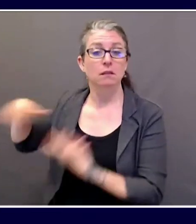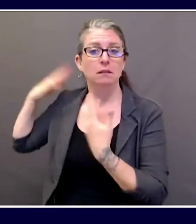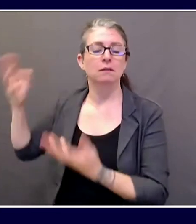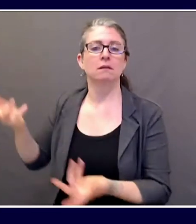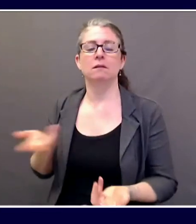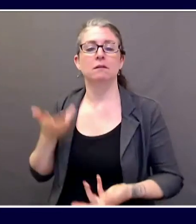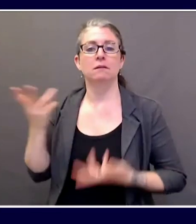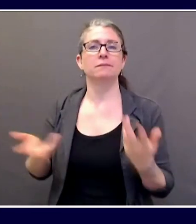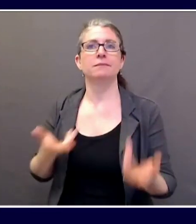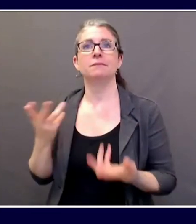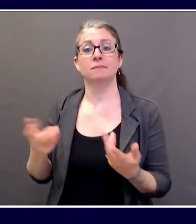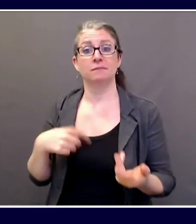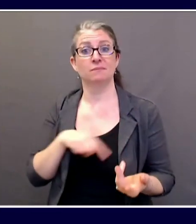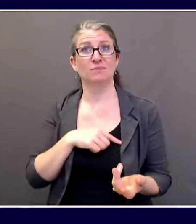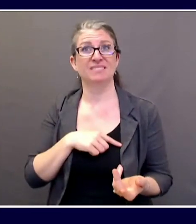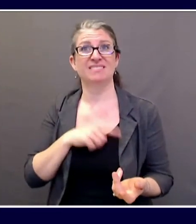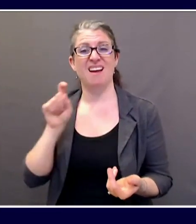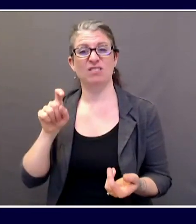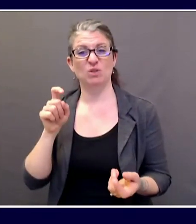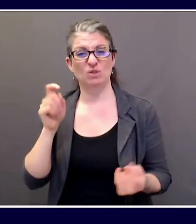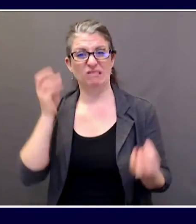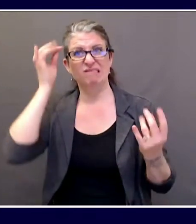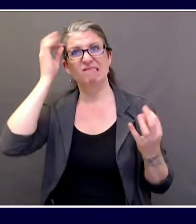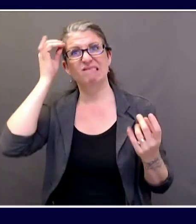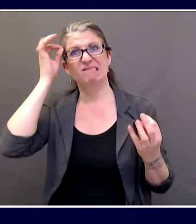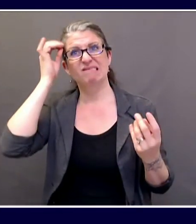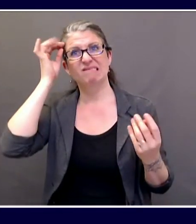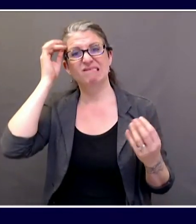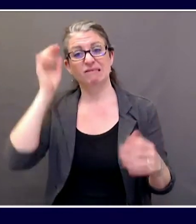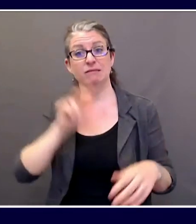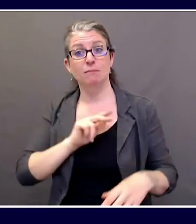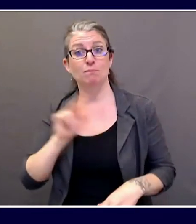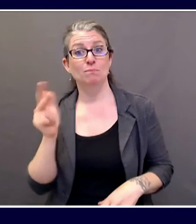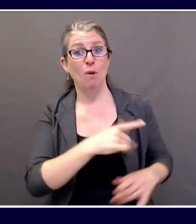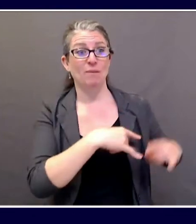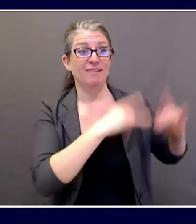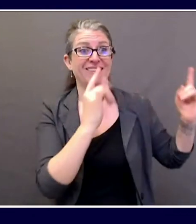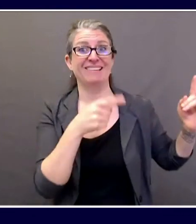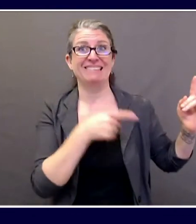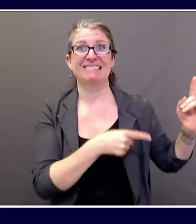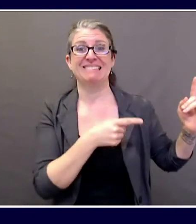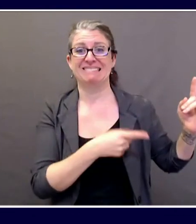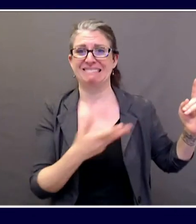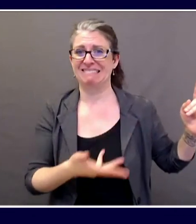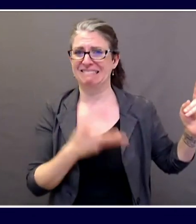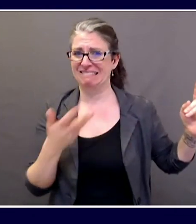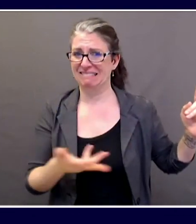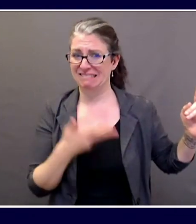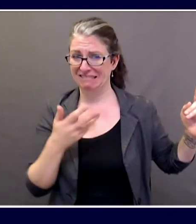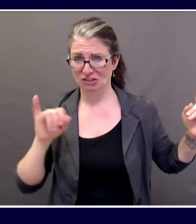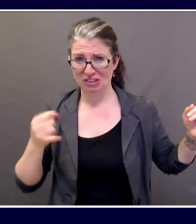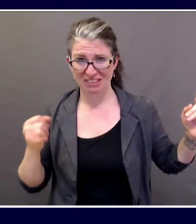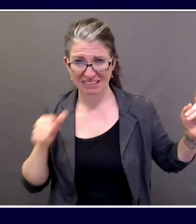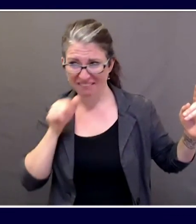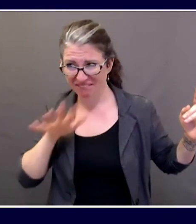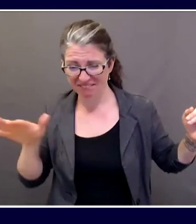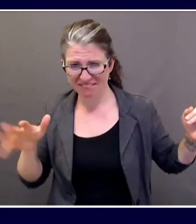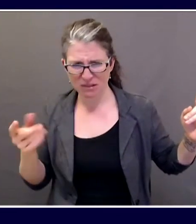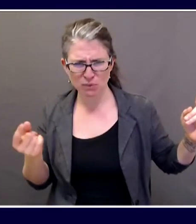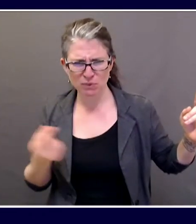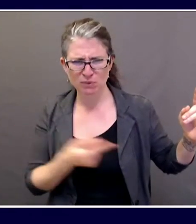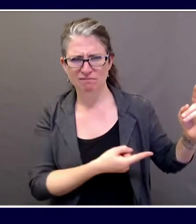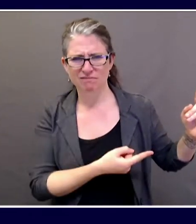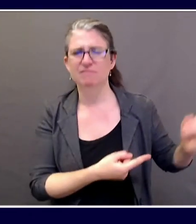long it stays in one place? Is that something that you've thought about? At this time, we're not really changing